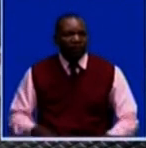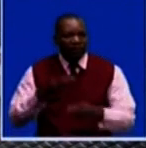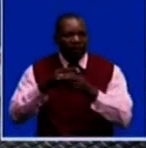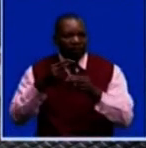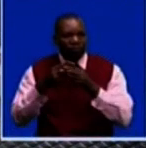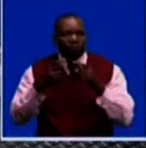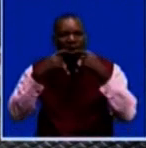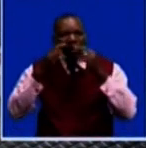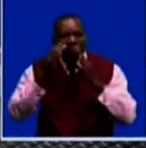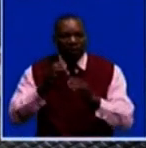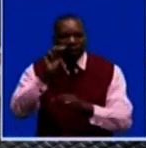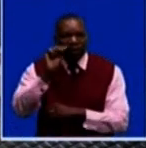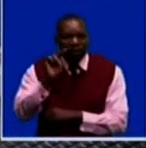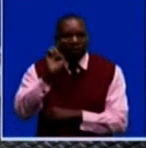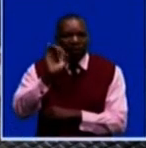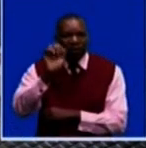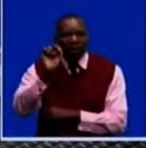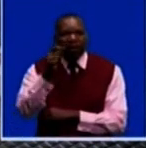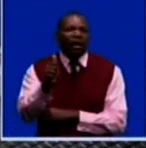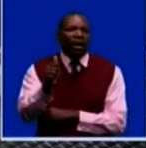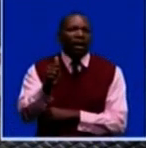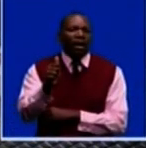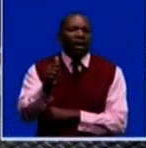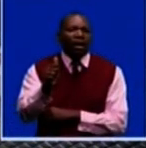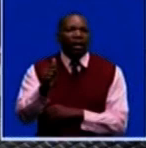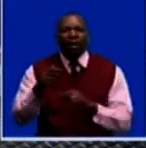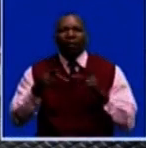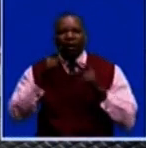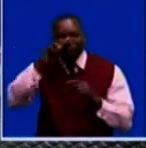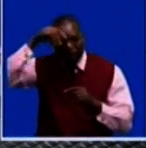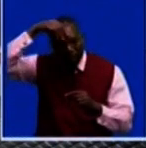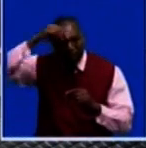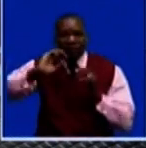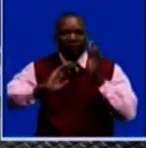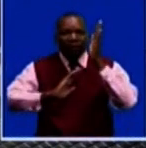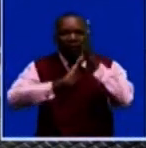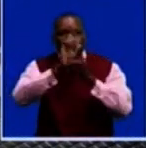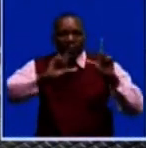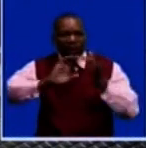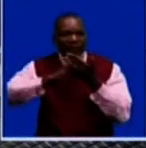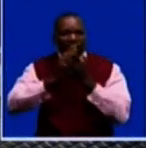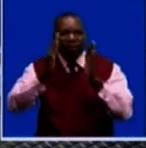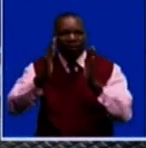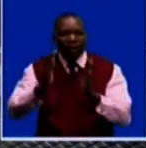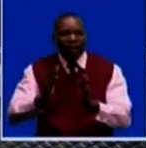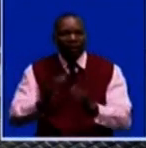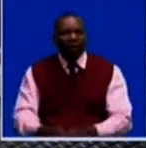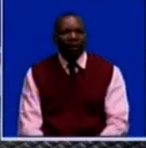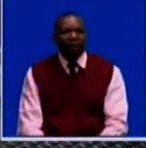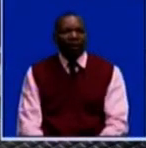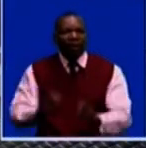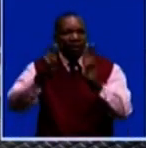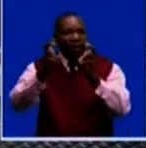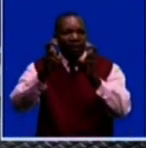is Collins Muyenga and my sign language interpreter is Pastor Samson Mwale.